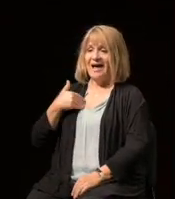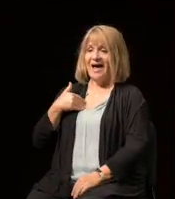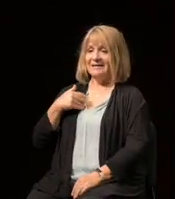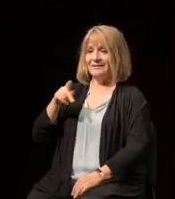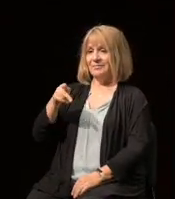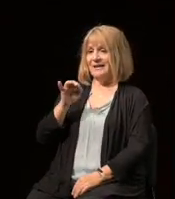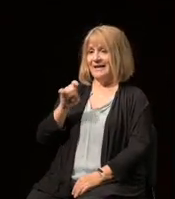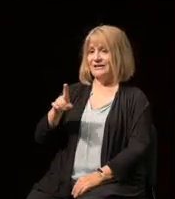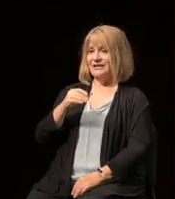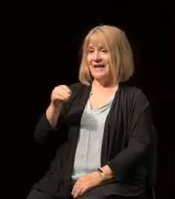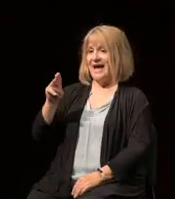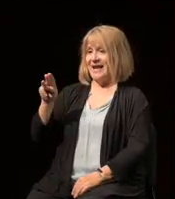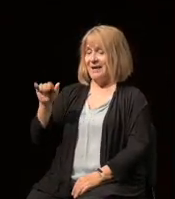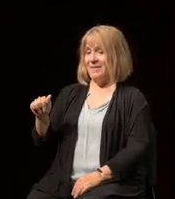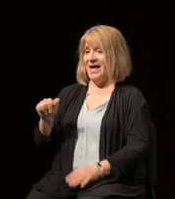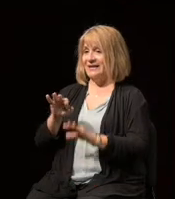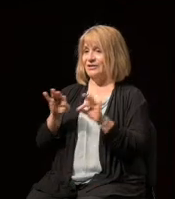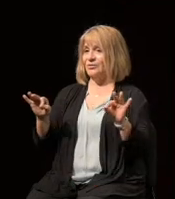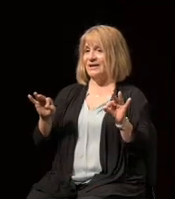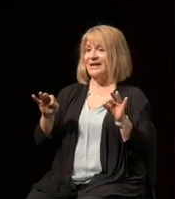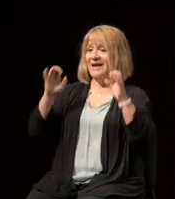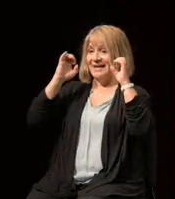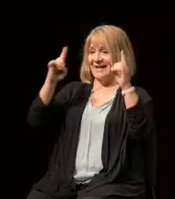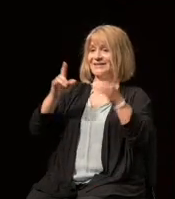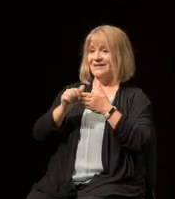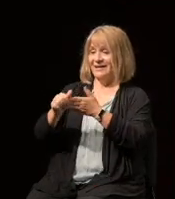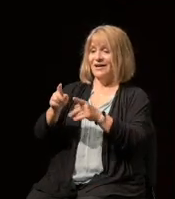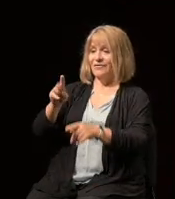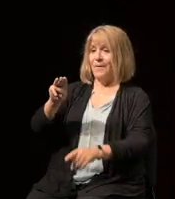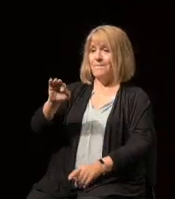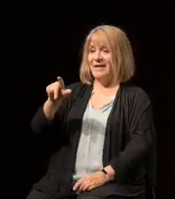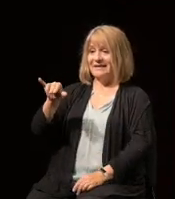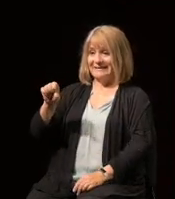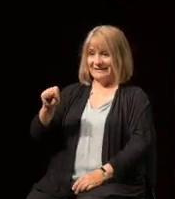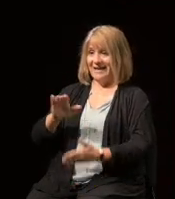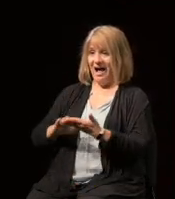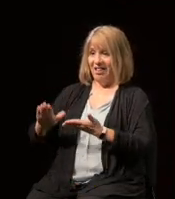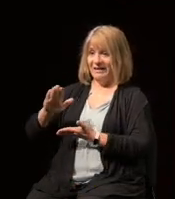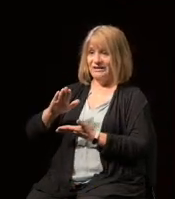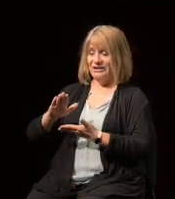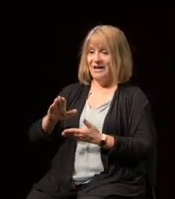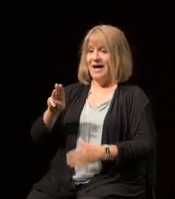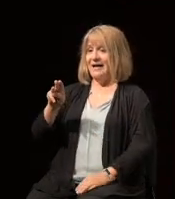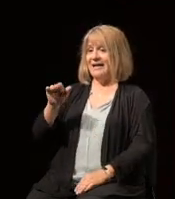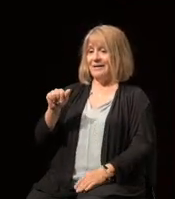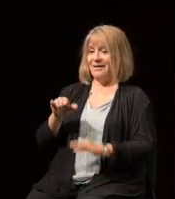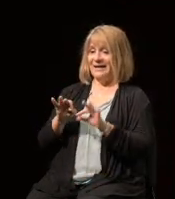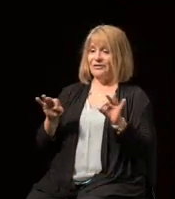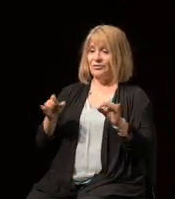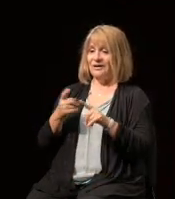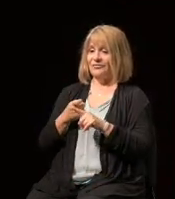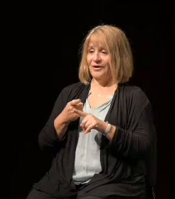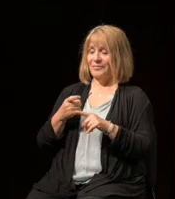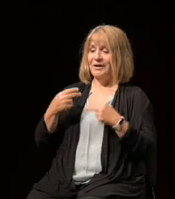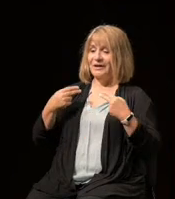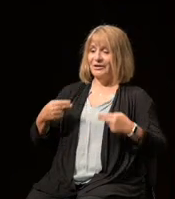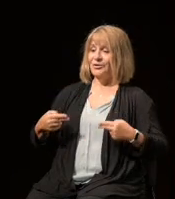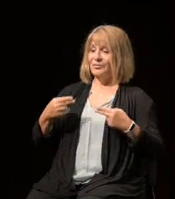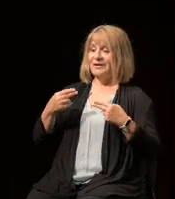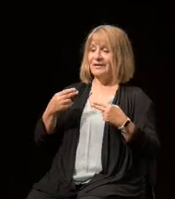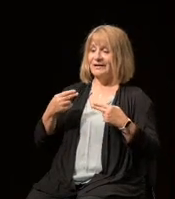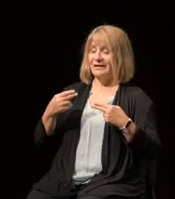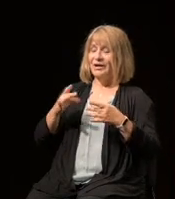and master's degree in educational leadership from Mills College, a master's degree in human relations from Golden